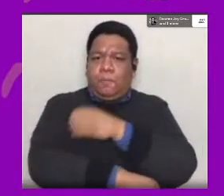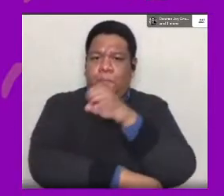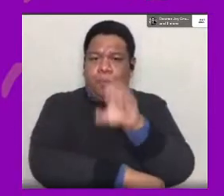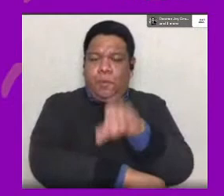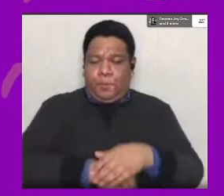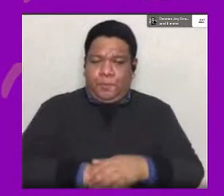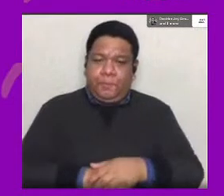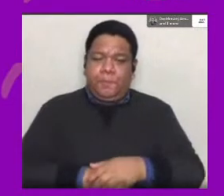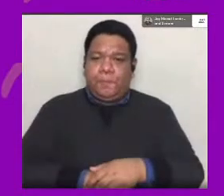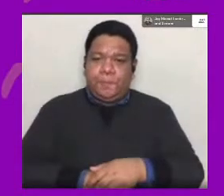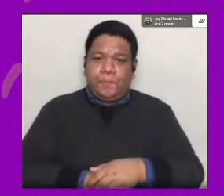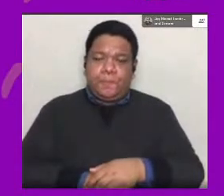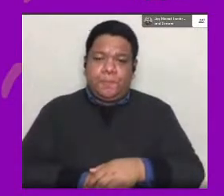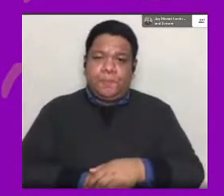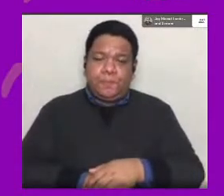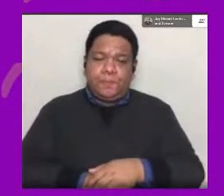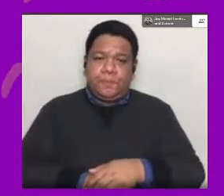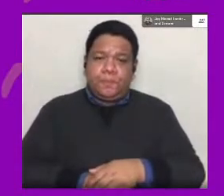please.